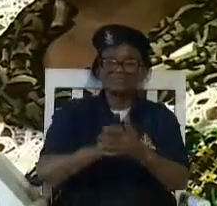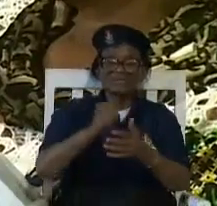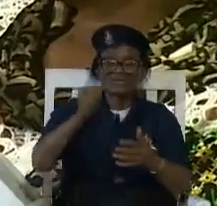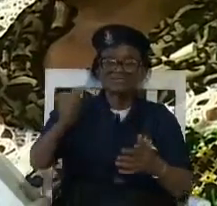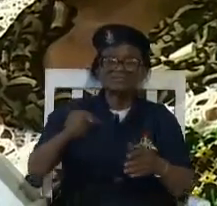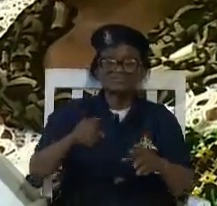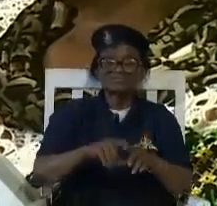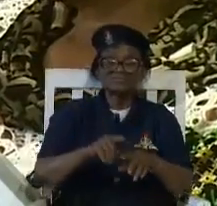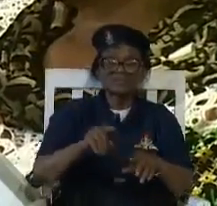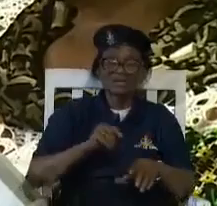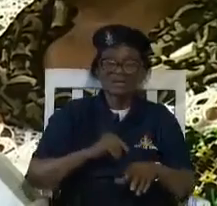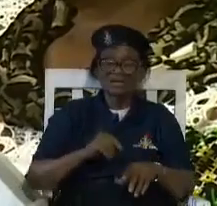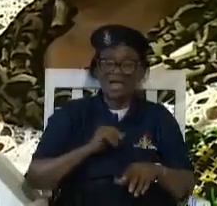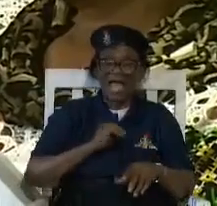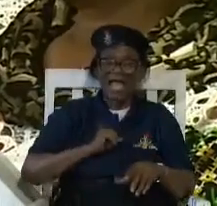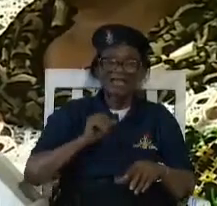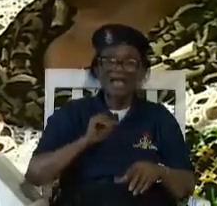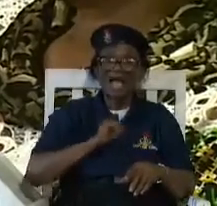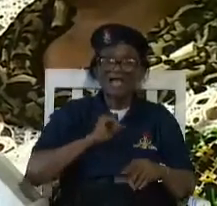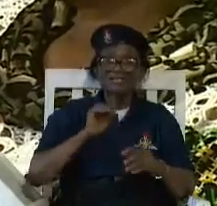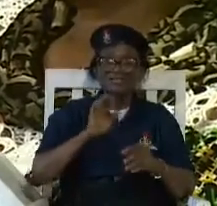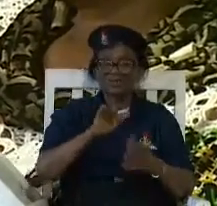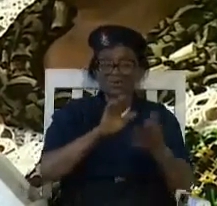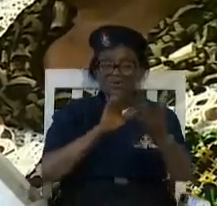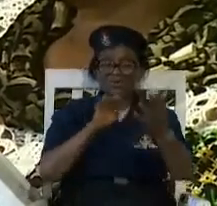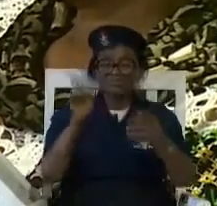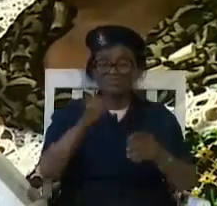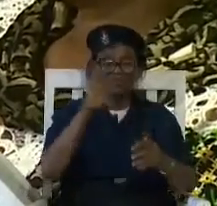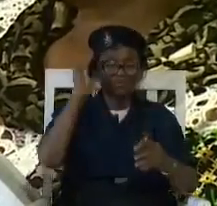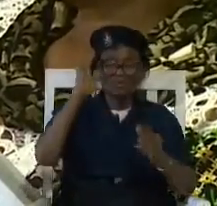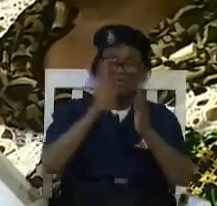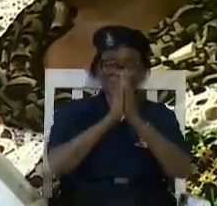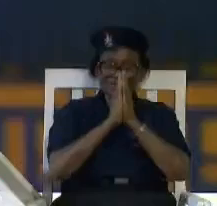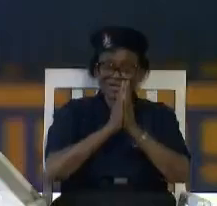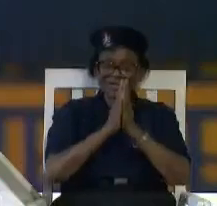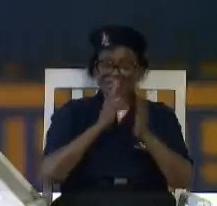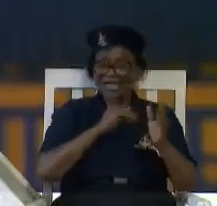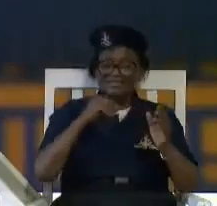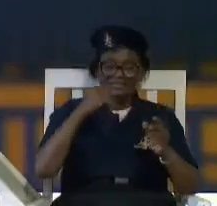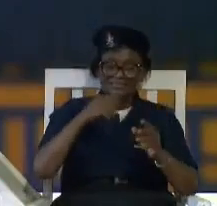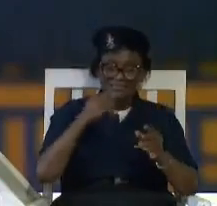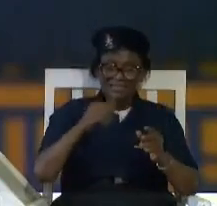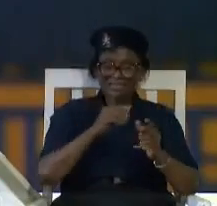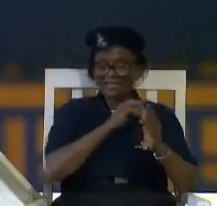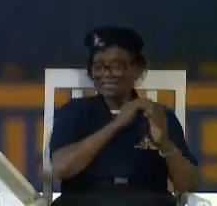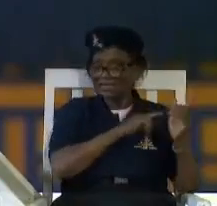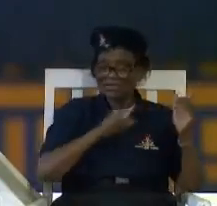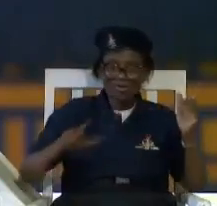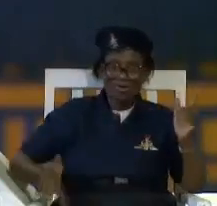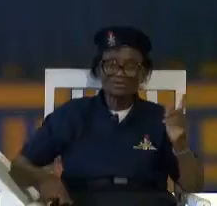So I hope you will pray and say, Lord, teach me